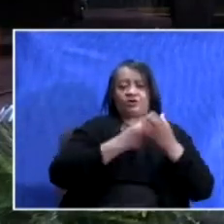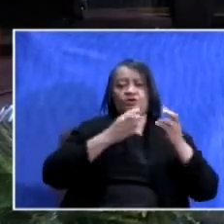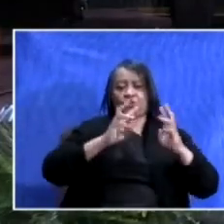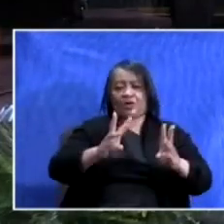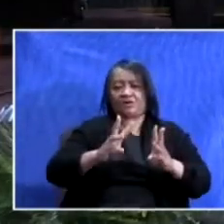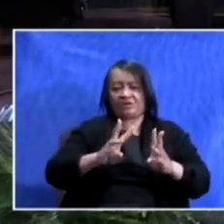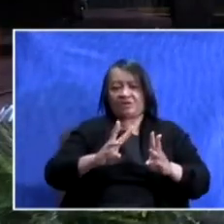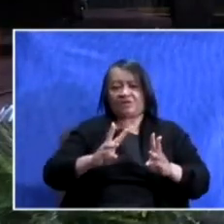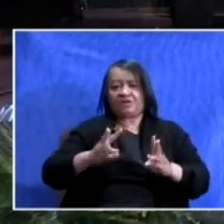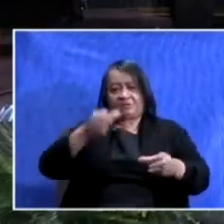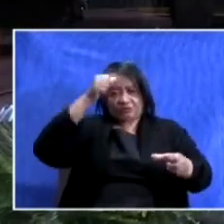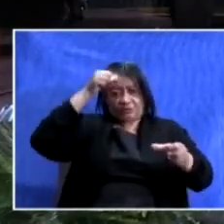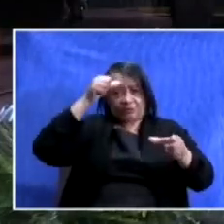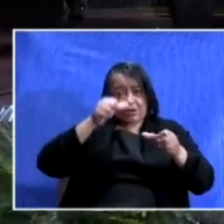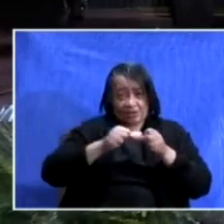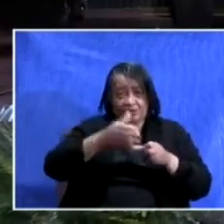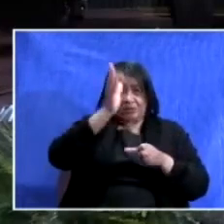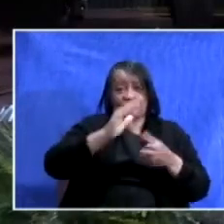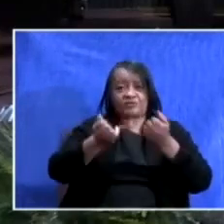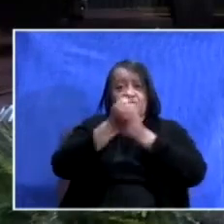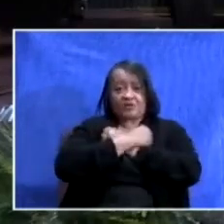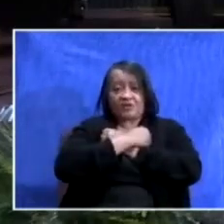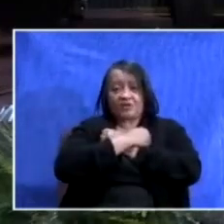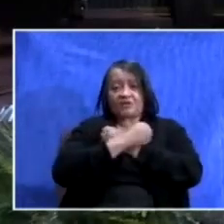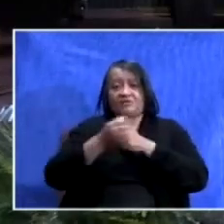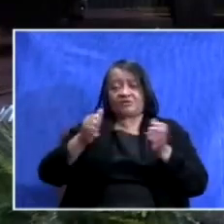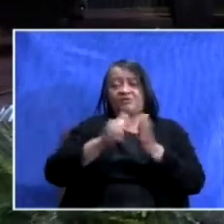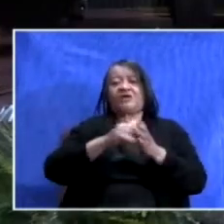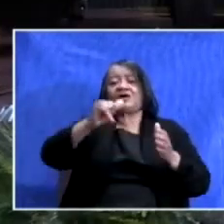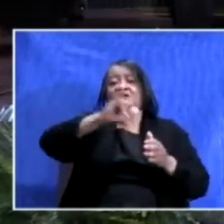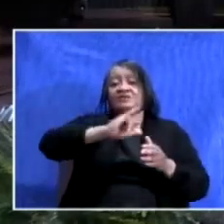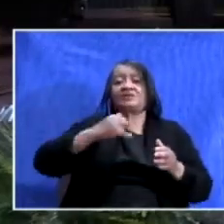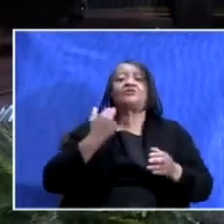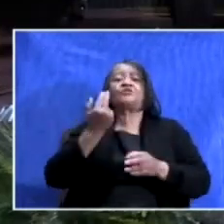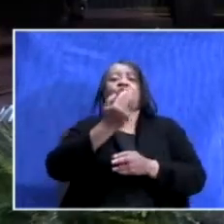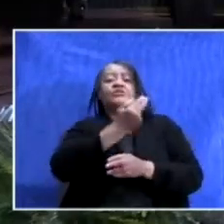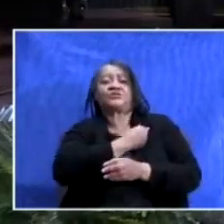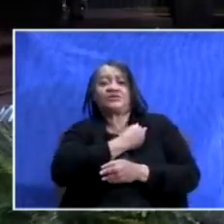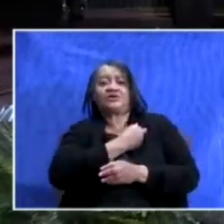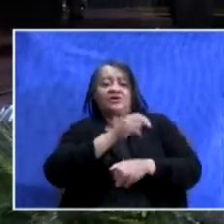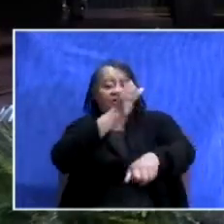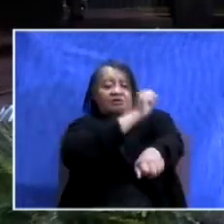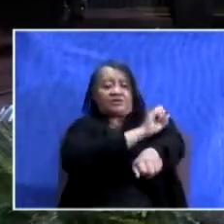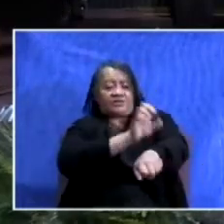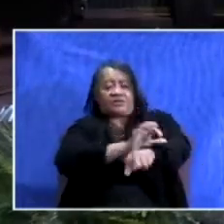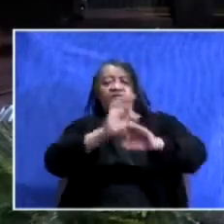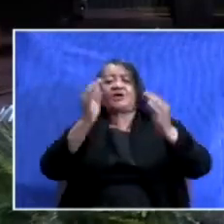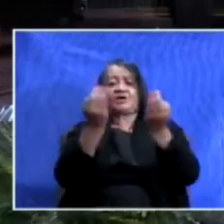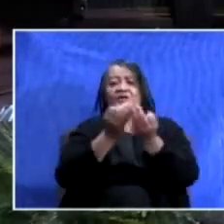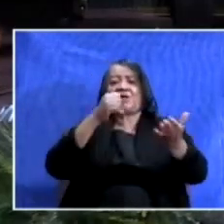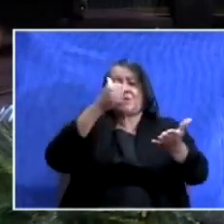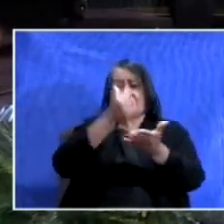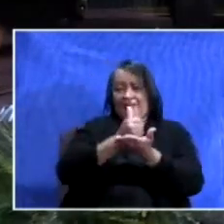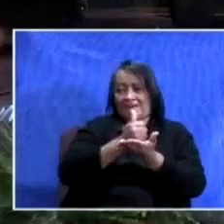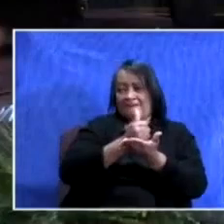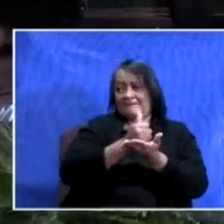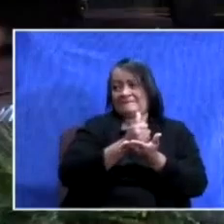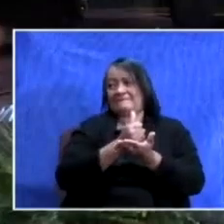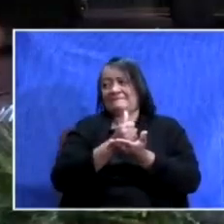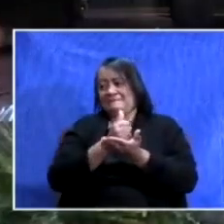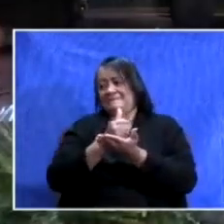way. Remember, God loves you, and so does the St. Stephen family.